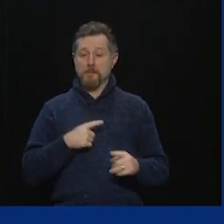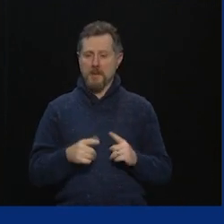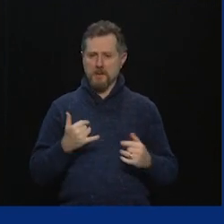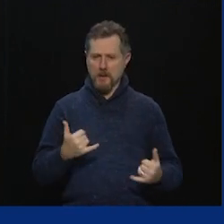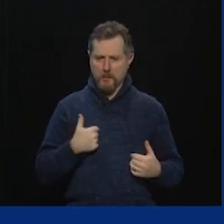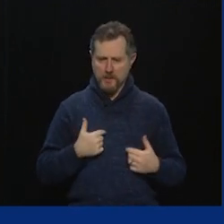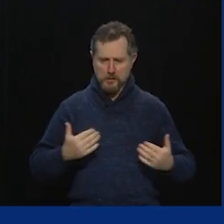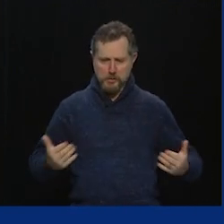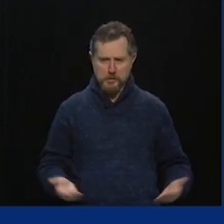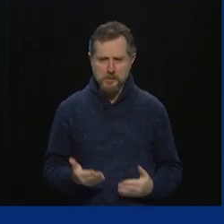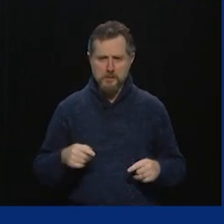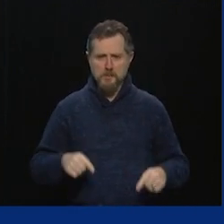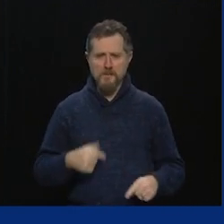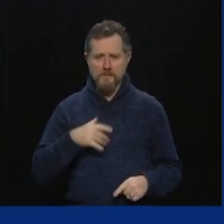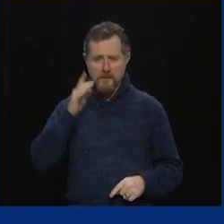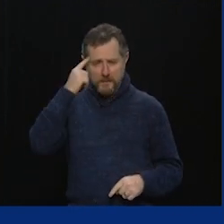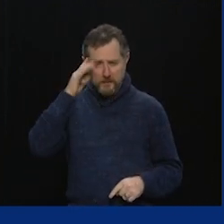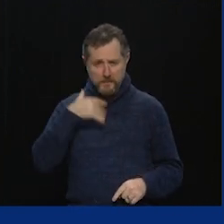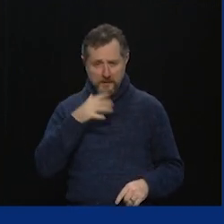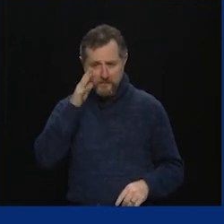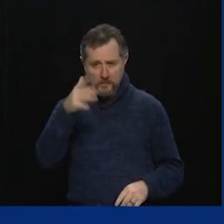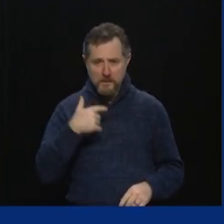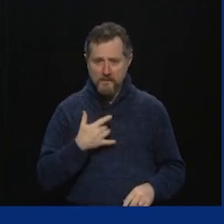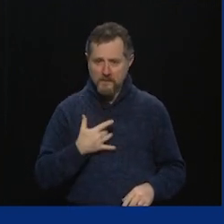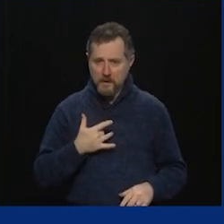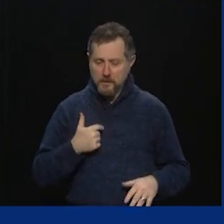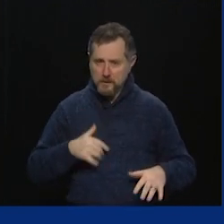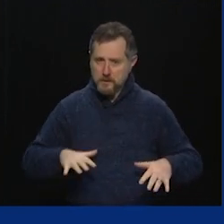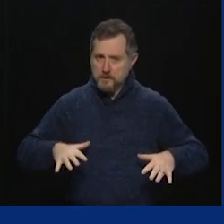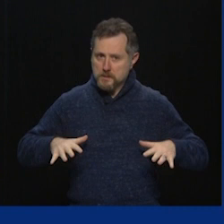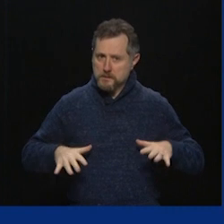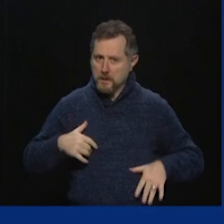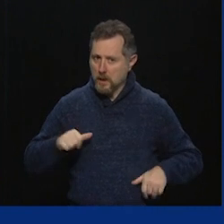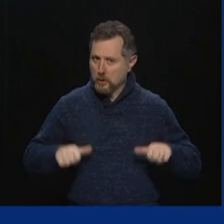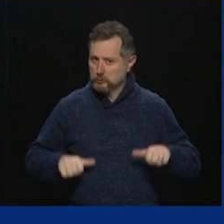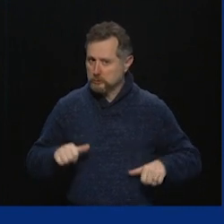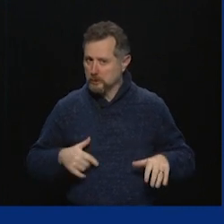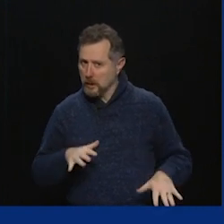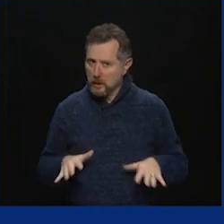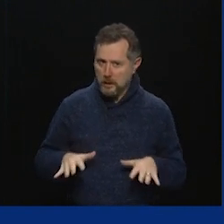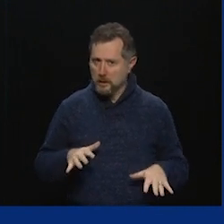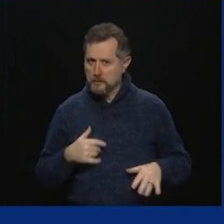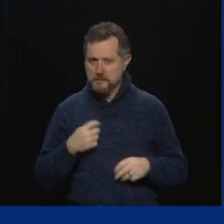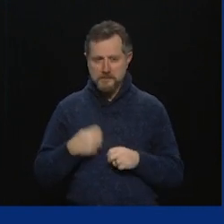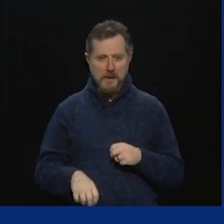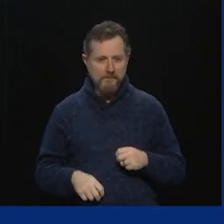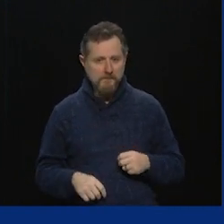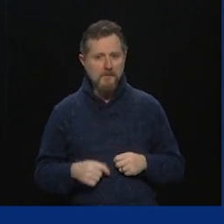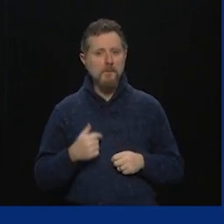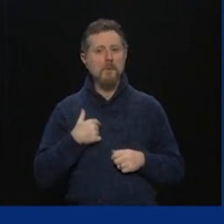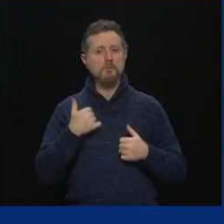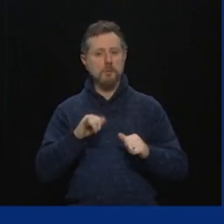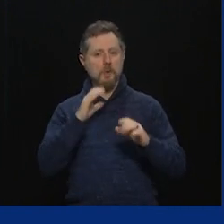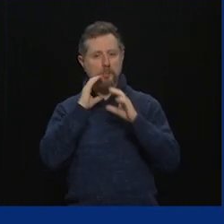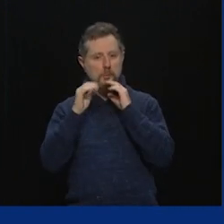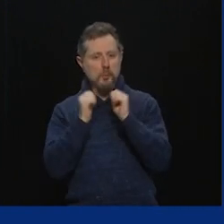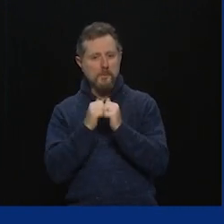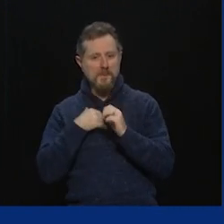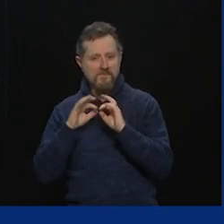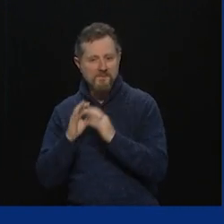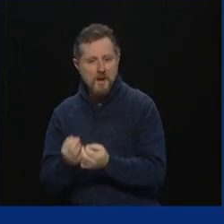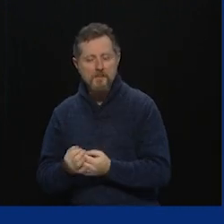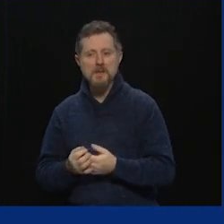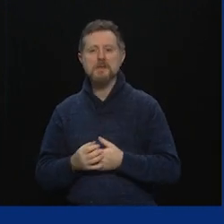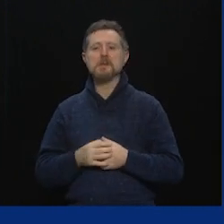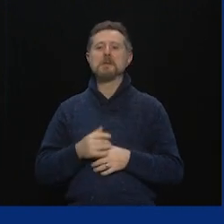future, the uncertainty is what is difficult. Talking to my family on a daily basis, the level of anxiety stays the